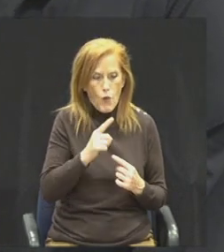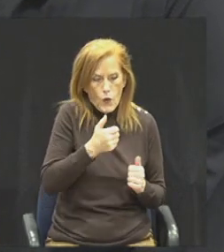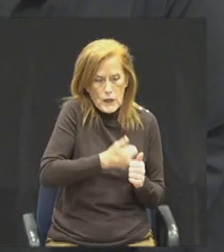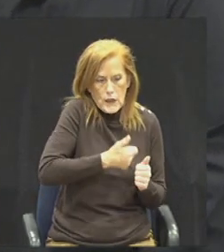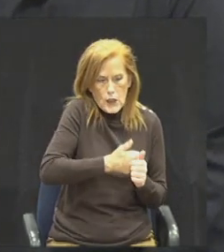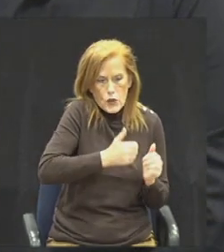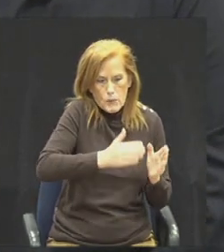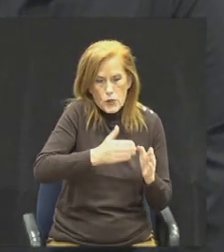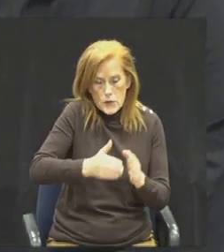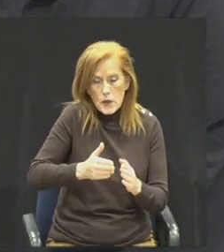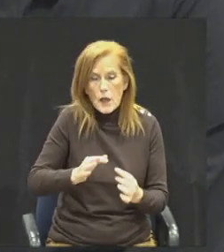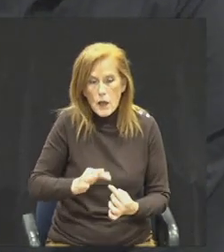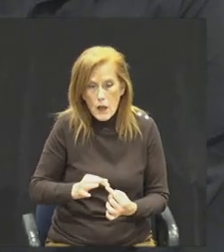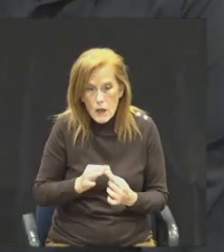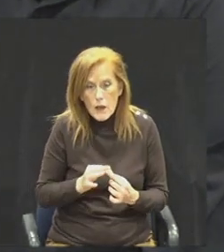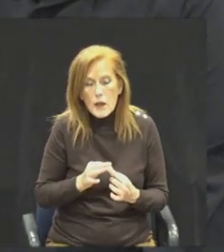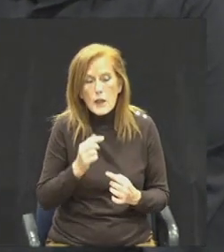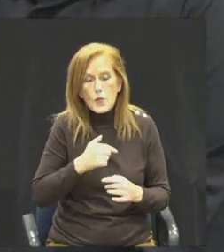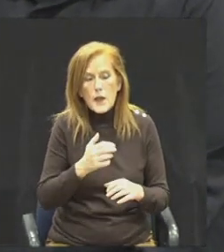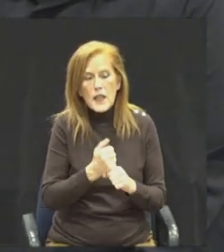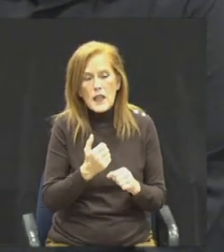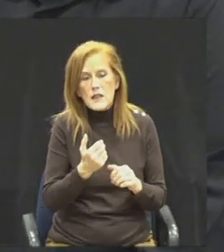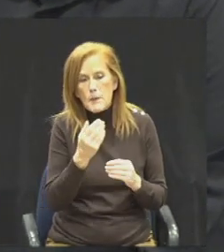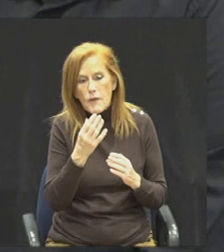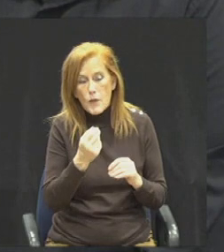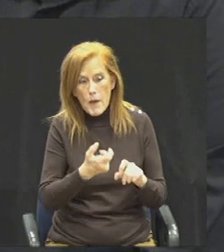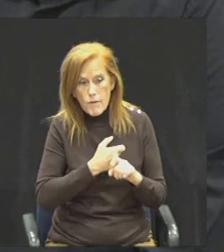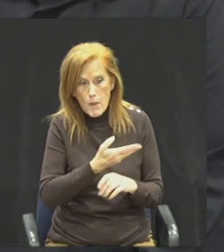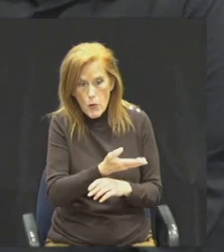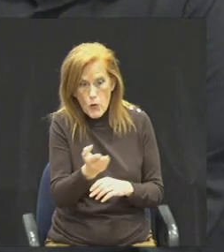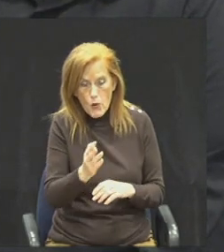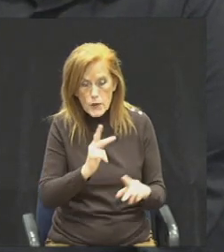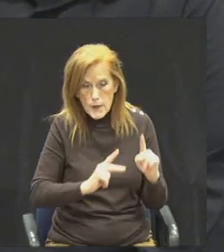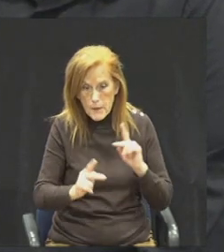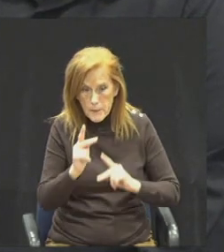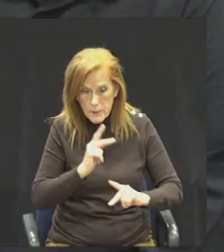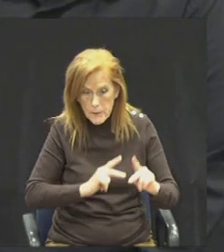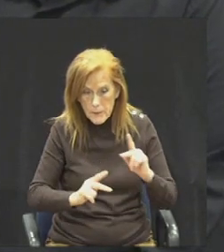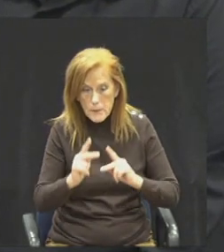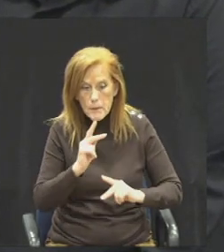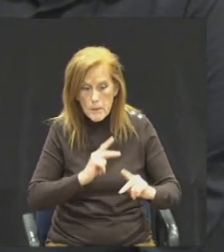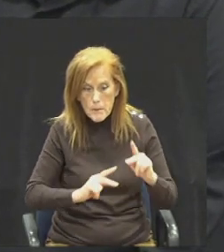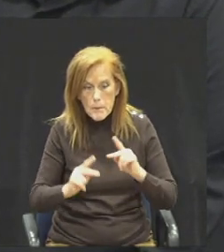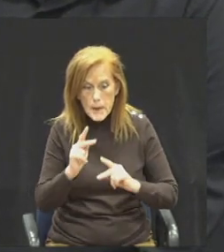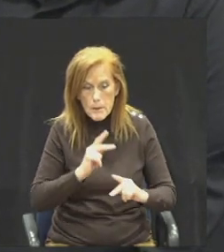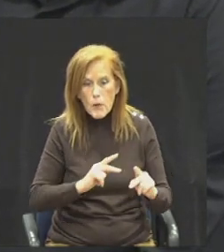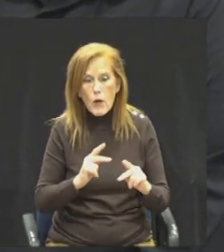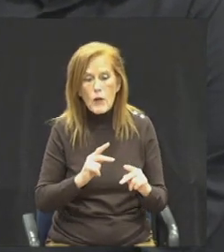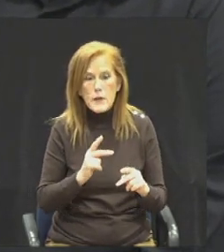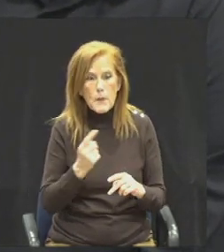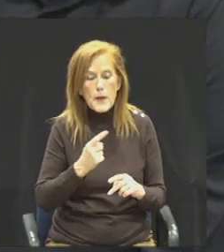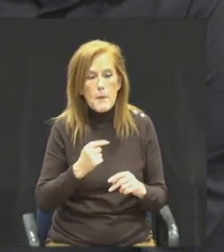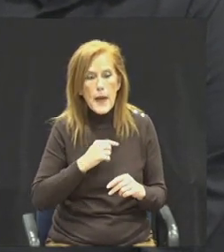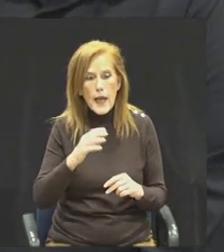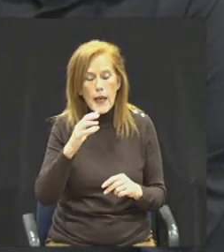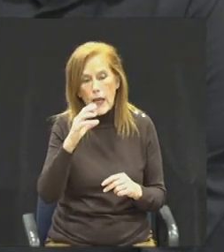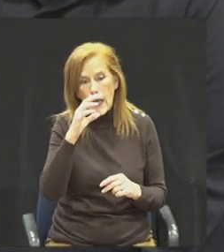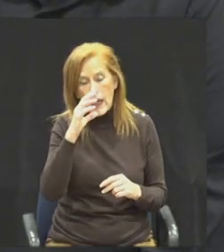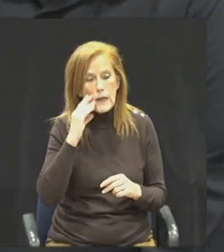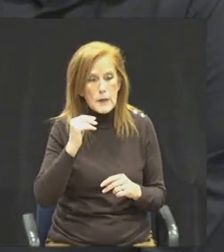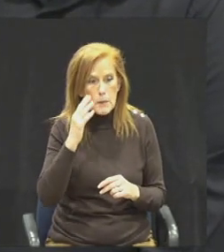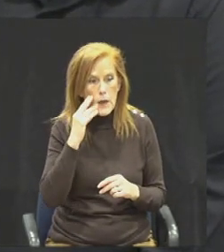people who actually experience that, they might see things that you guys as organizations representing them or us, we may miss.